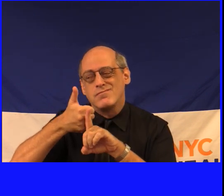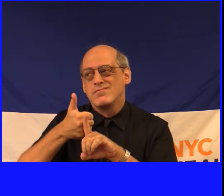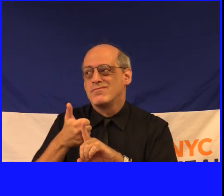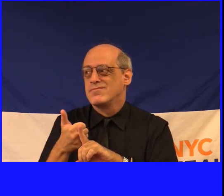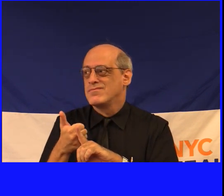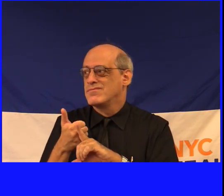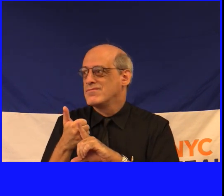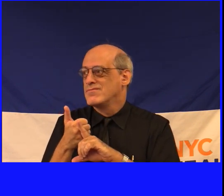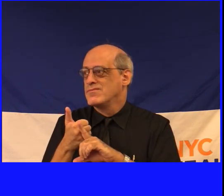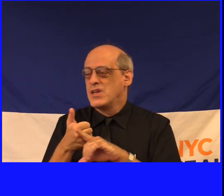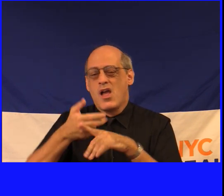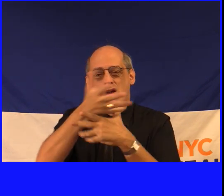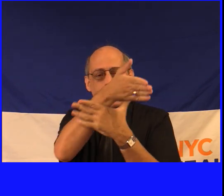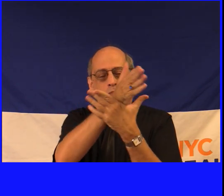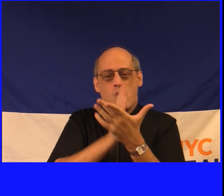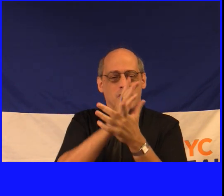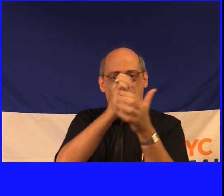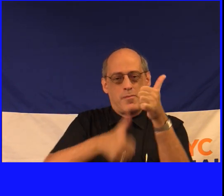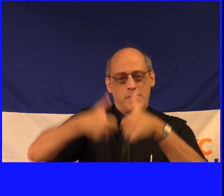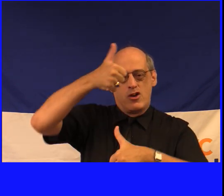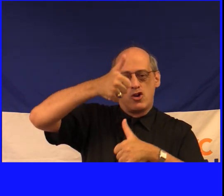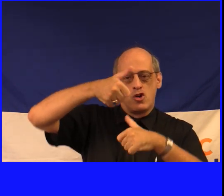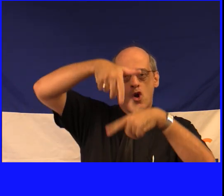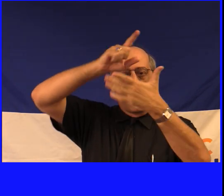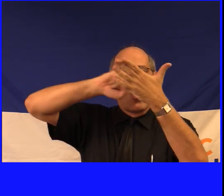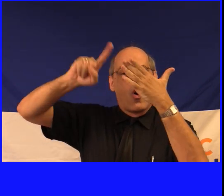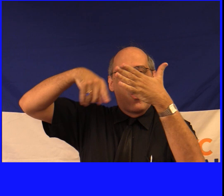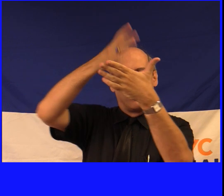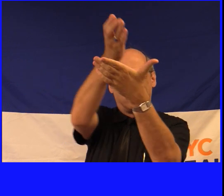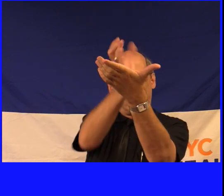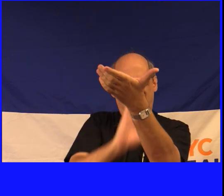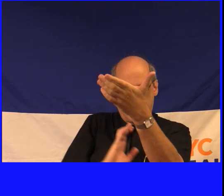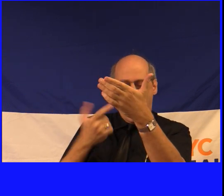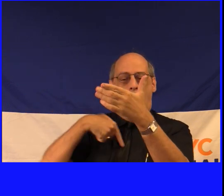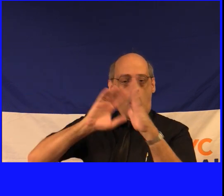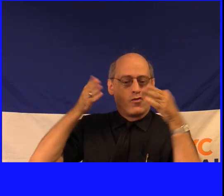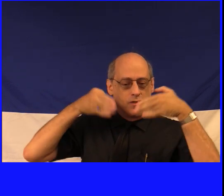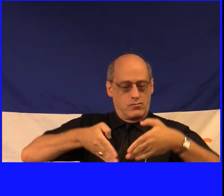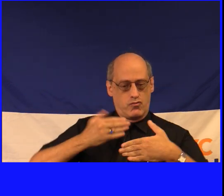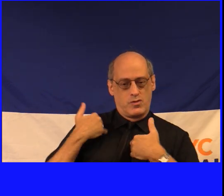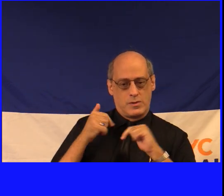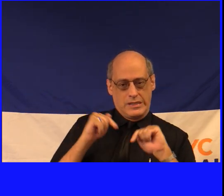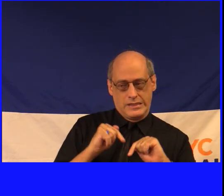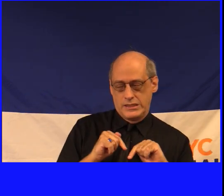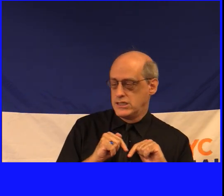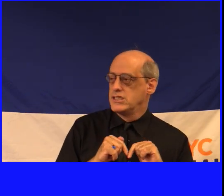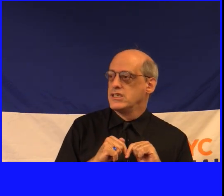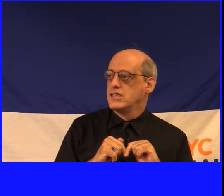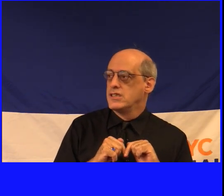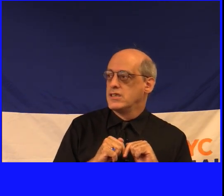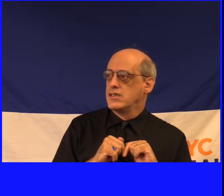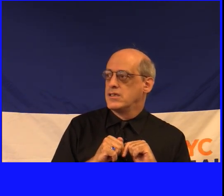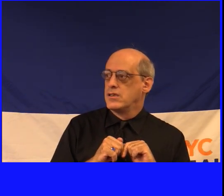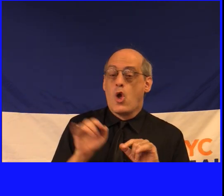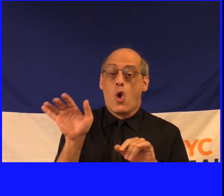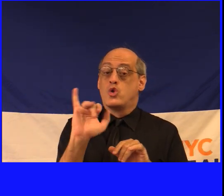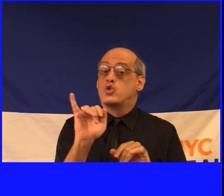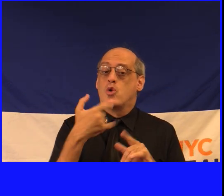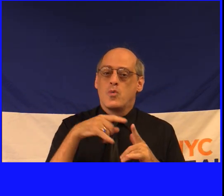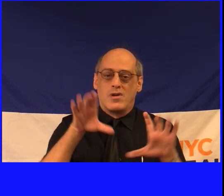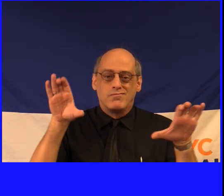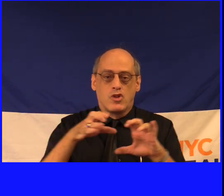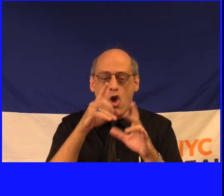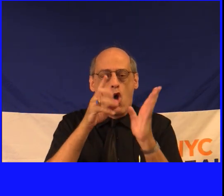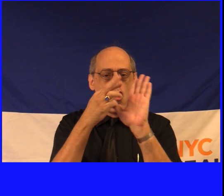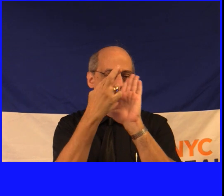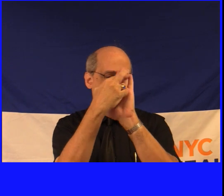unit of the larger audit, and we do an audit here at June 30 to support this audit, but also we do a regulatory audit